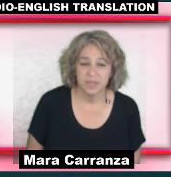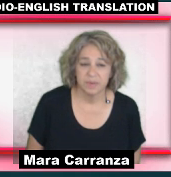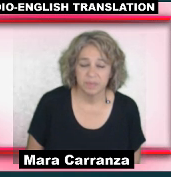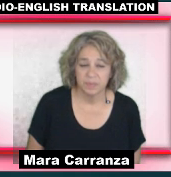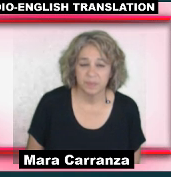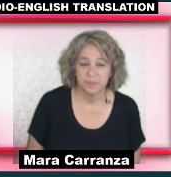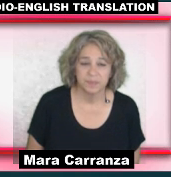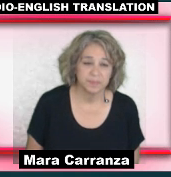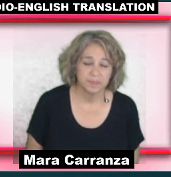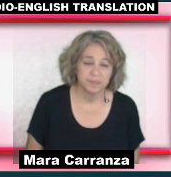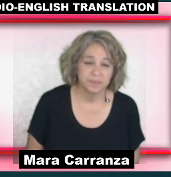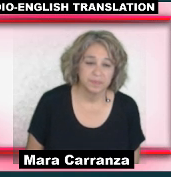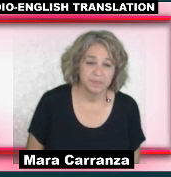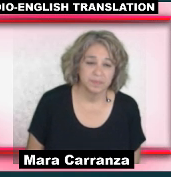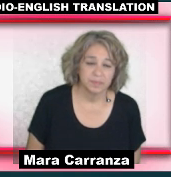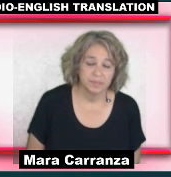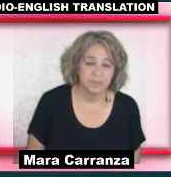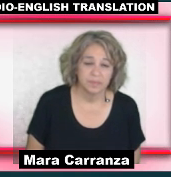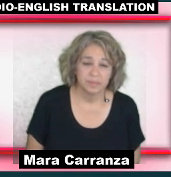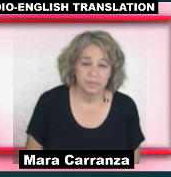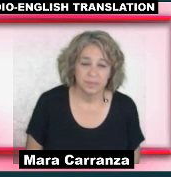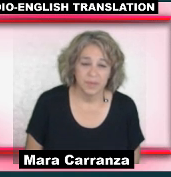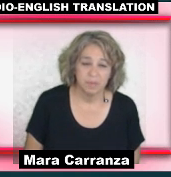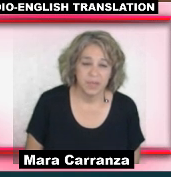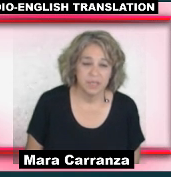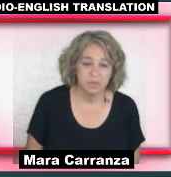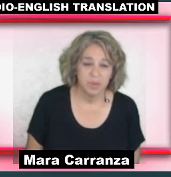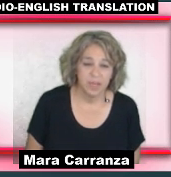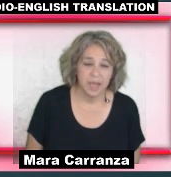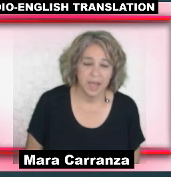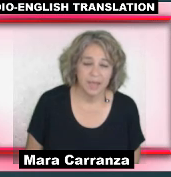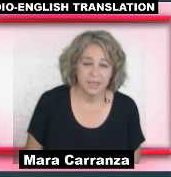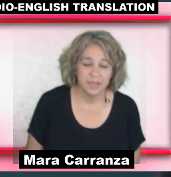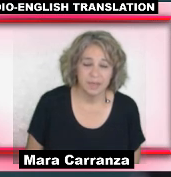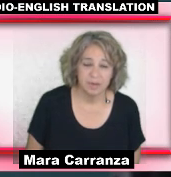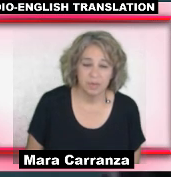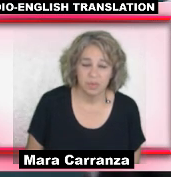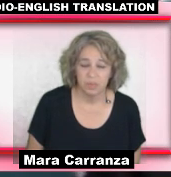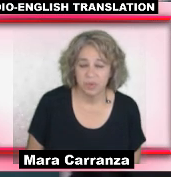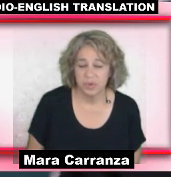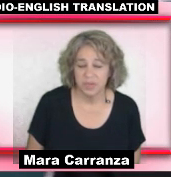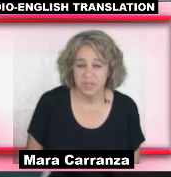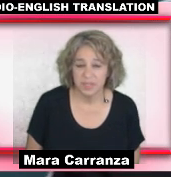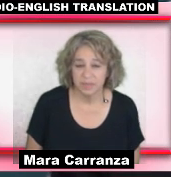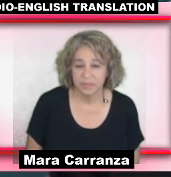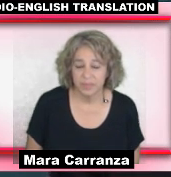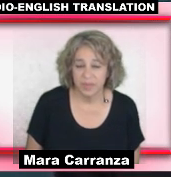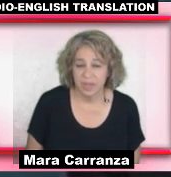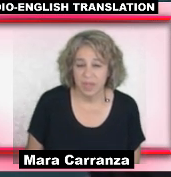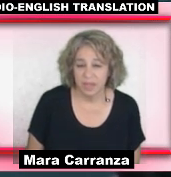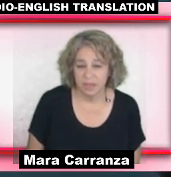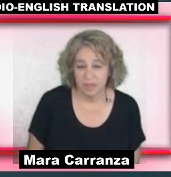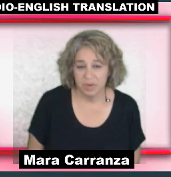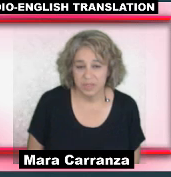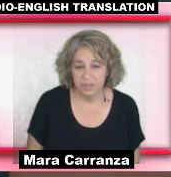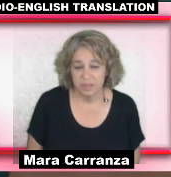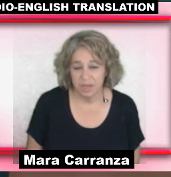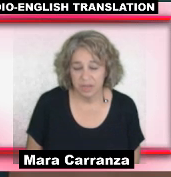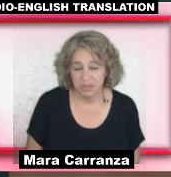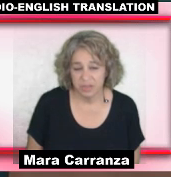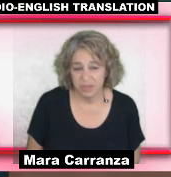agreement porque actuamos because we acted prudencia, with prudence Estados Unidos, and the